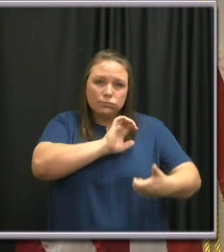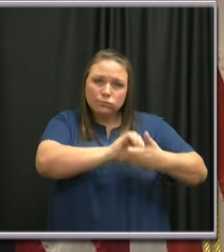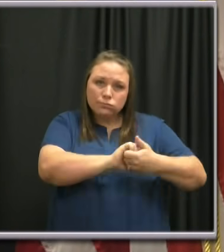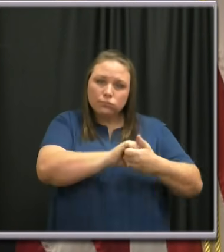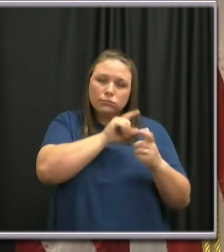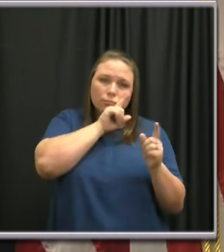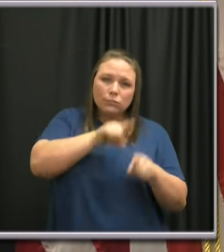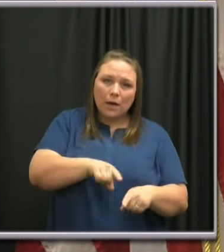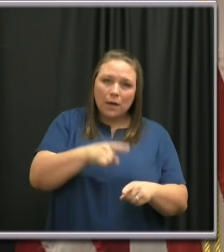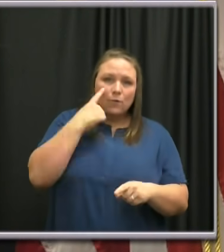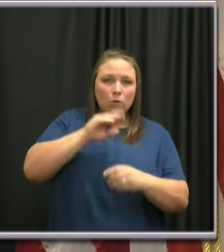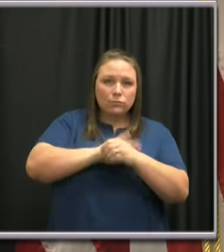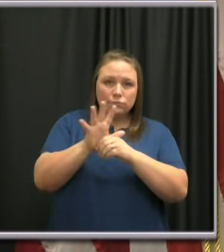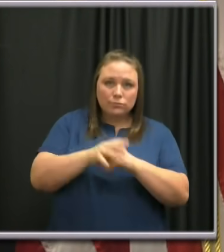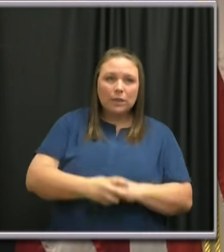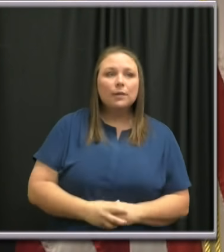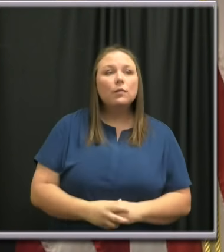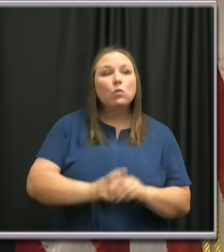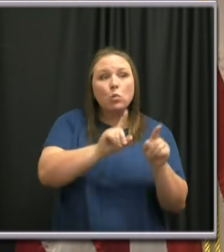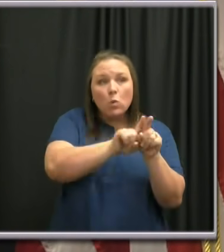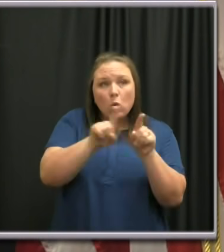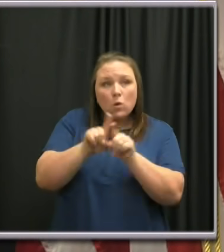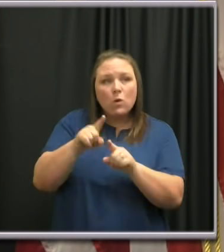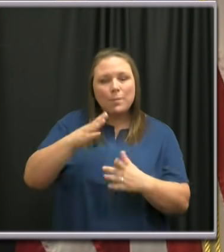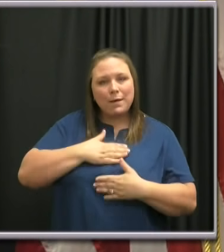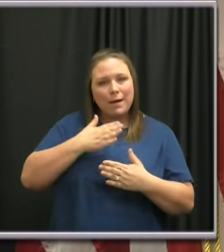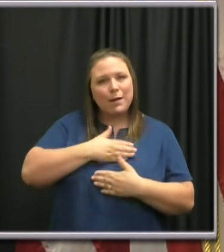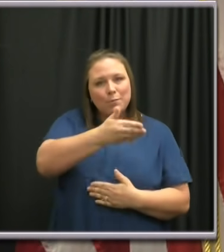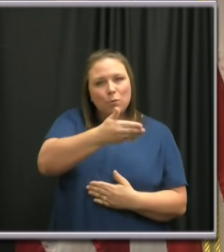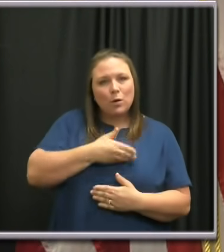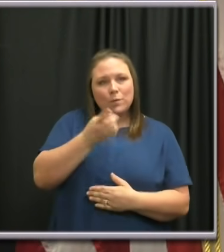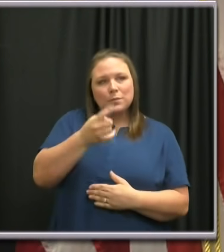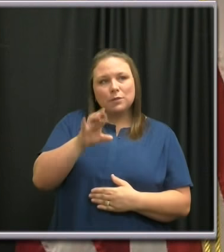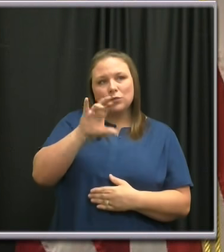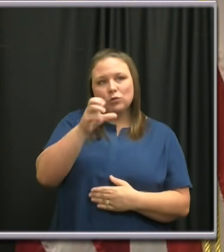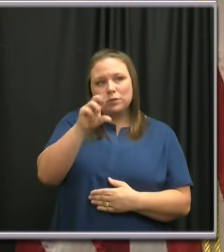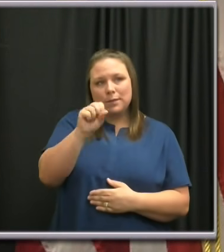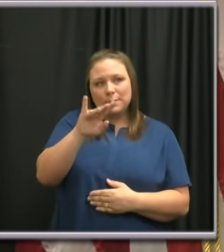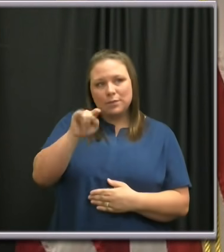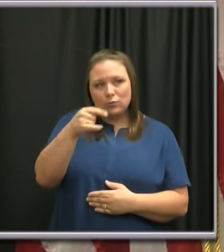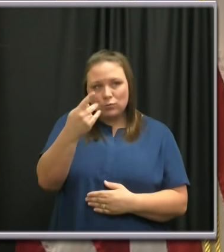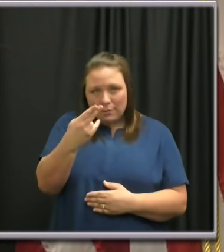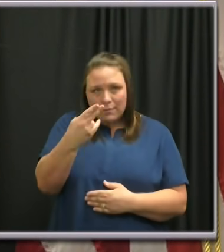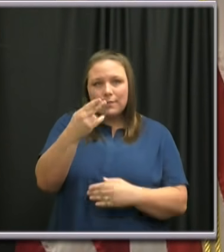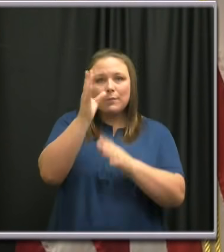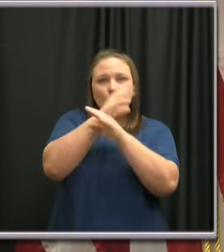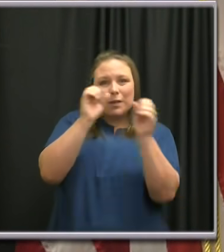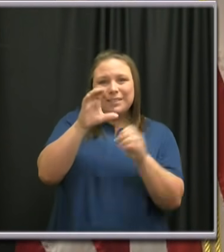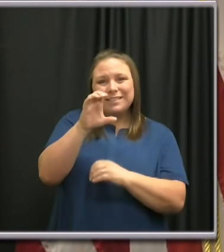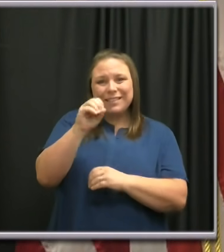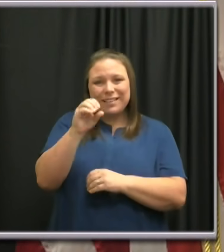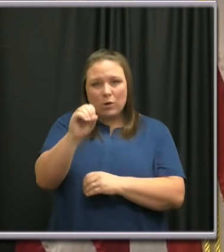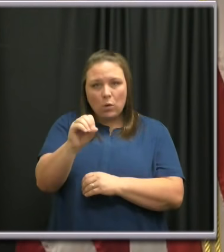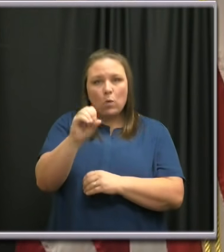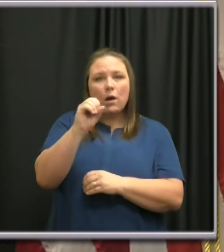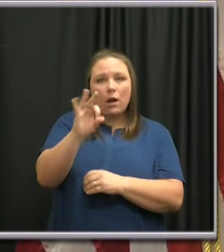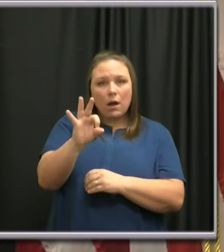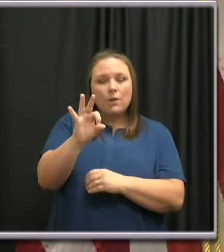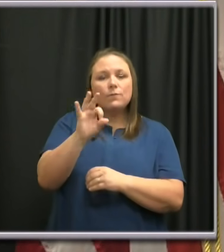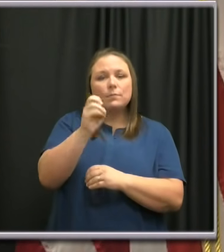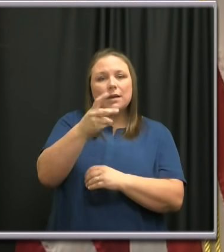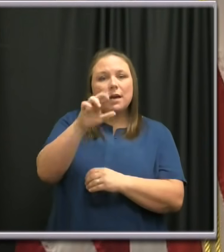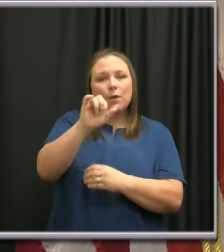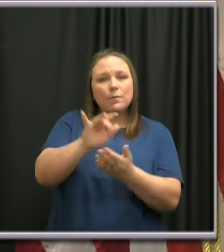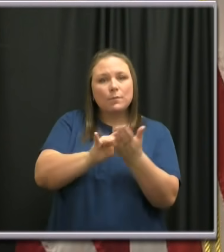COVID-19 response. And as always, I'm glad to welcome Dr. James Hildreth, President and CEO of Meharry Medical College, who